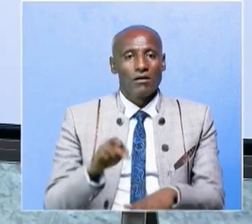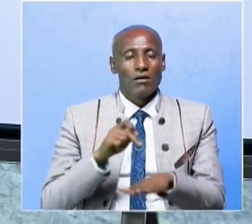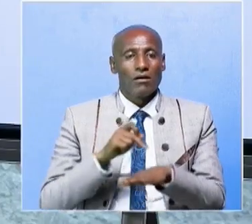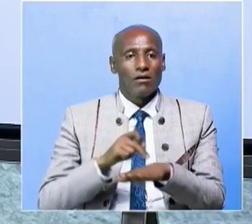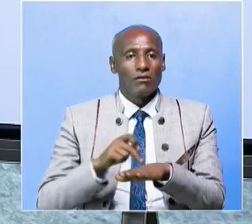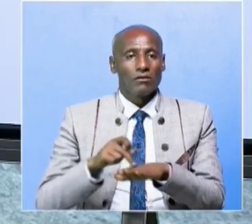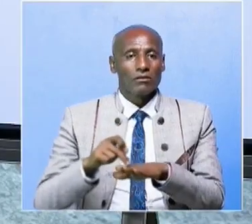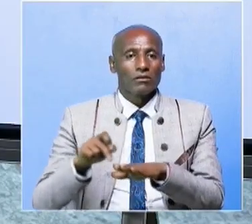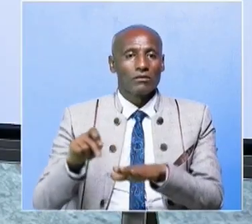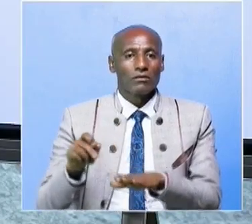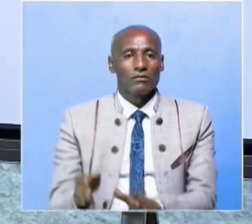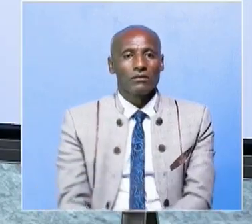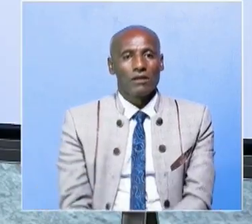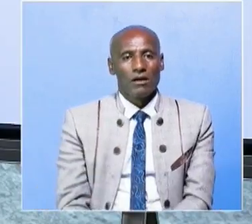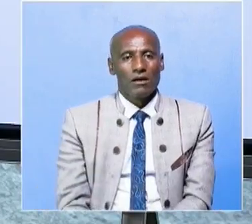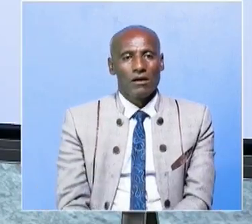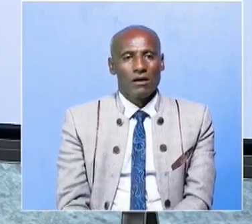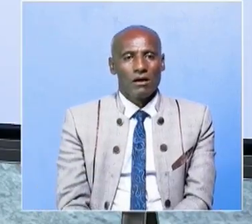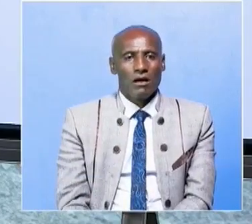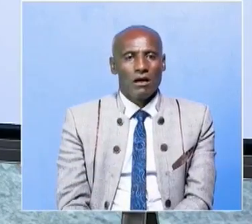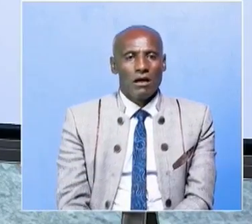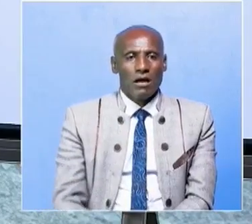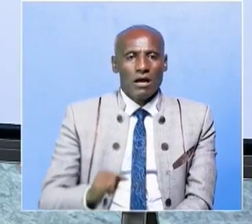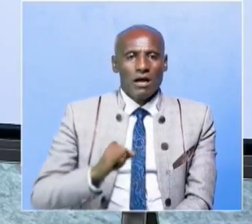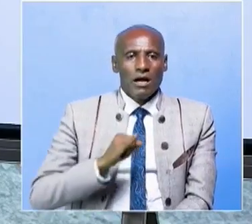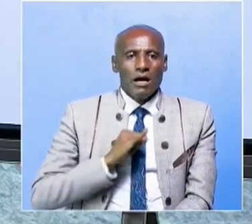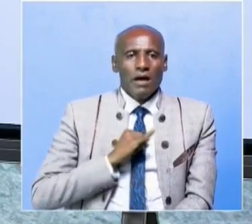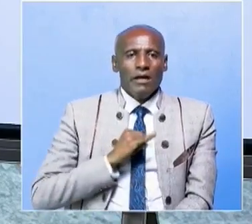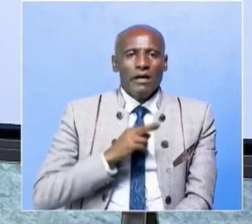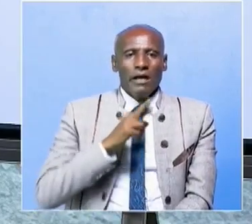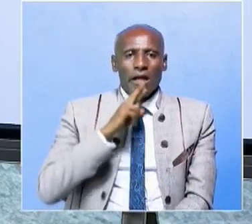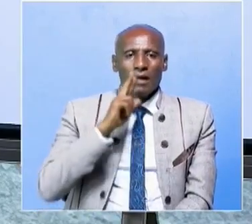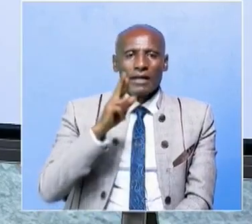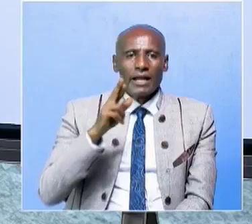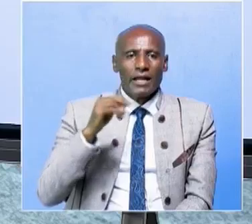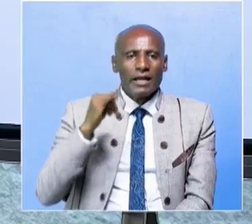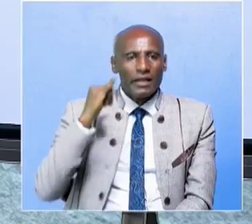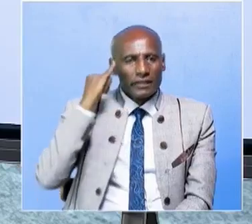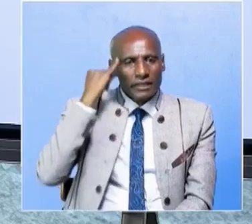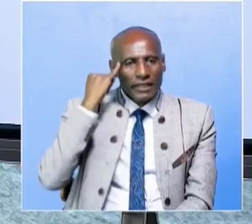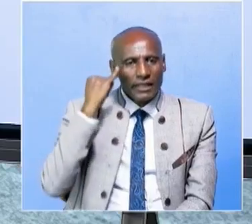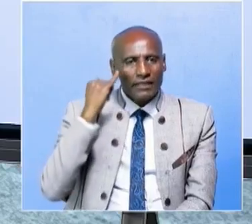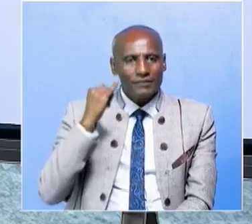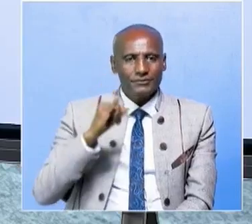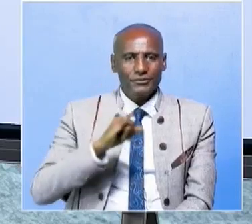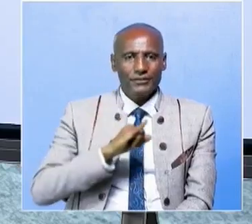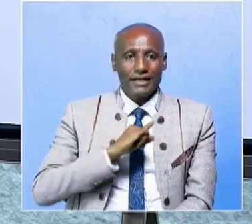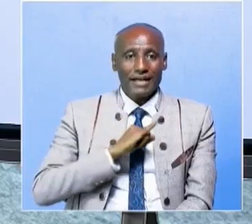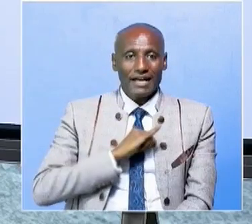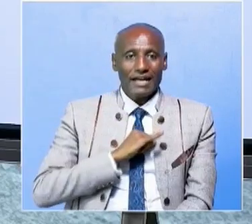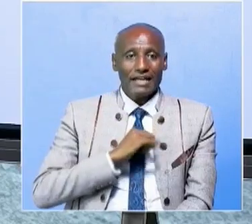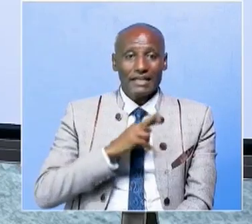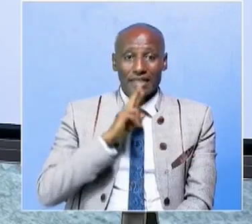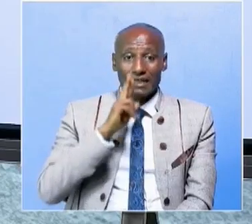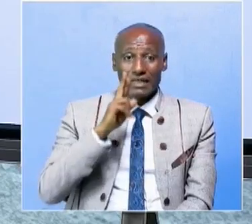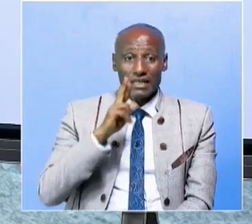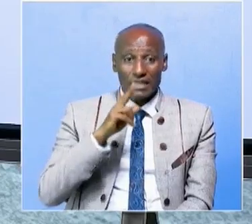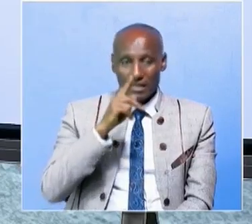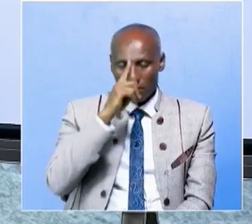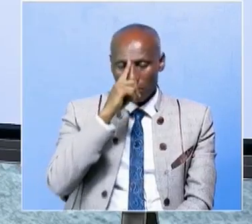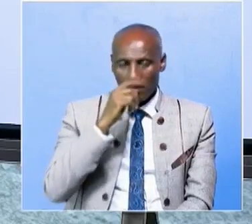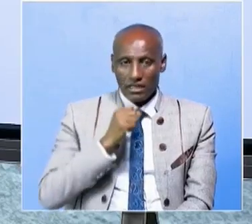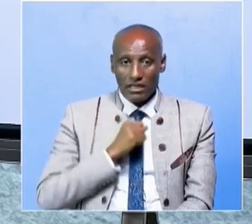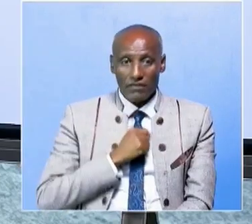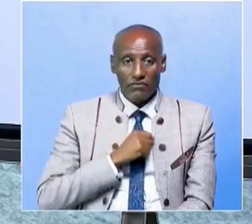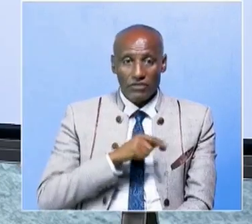do this or that. I really think, I really believe, yes, that you